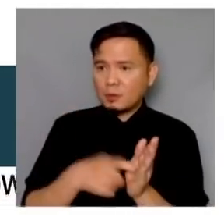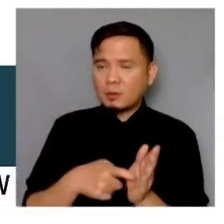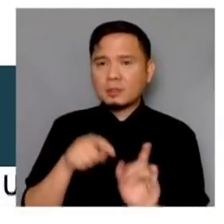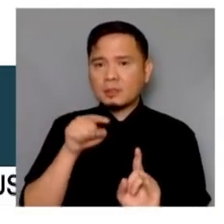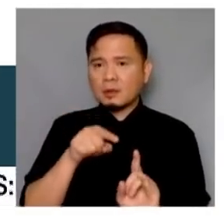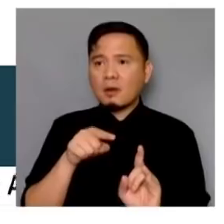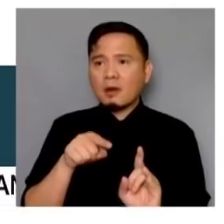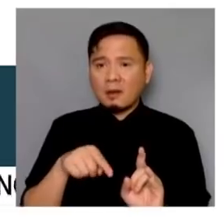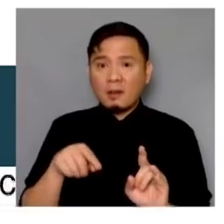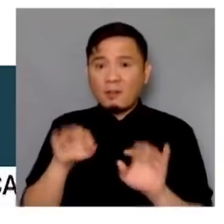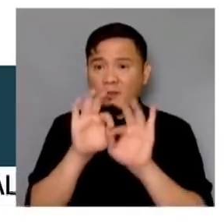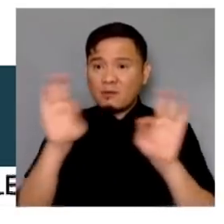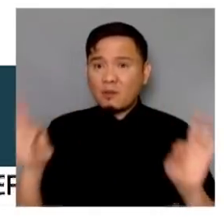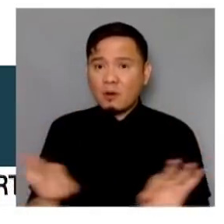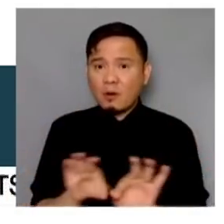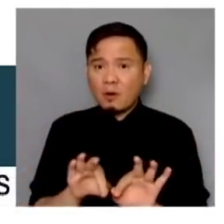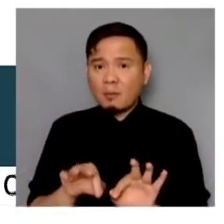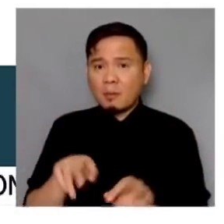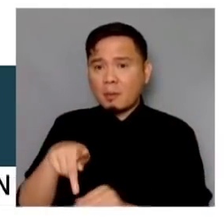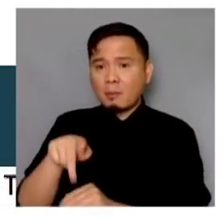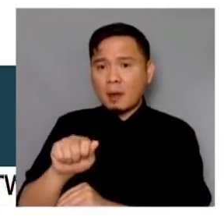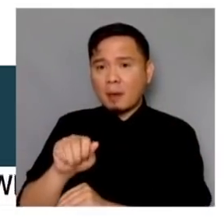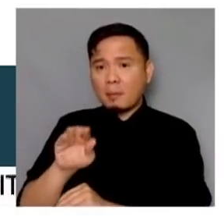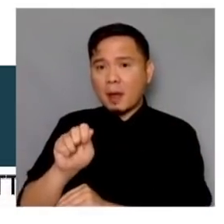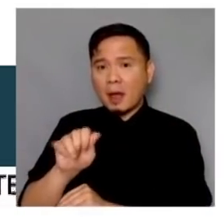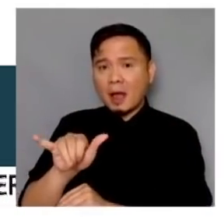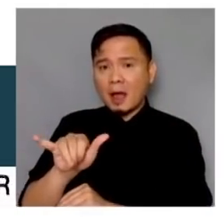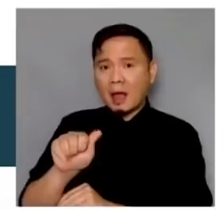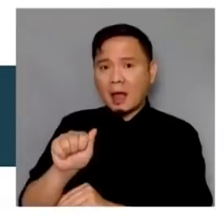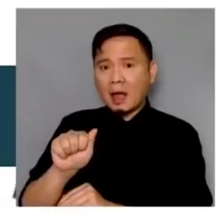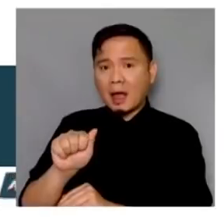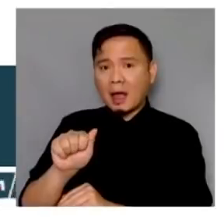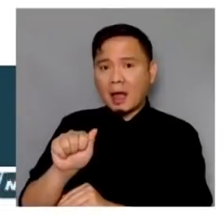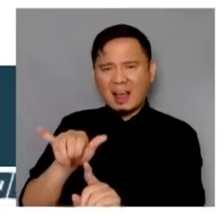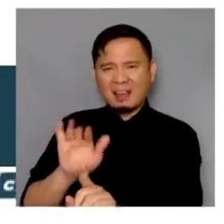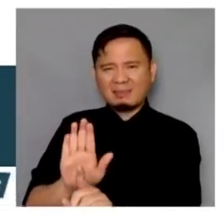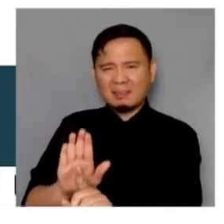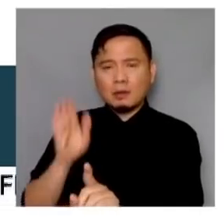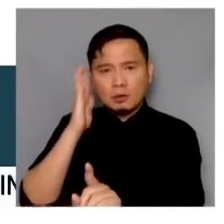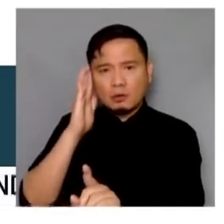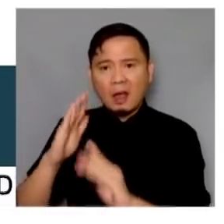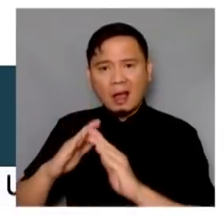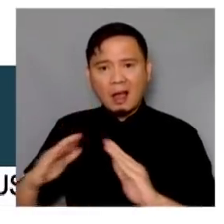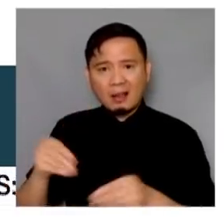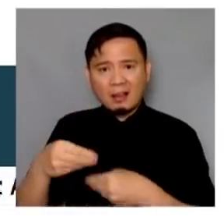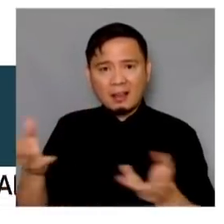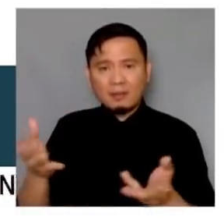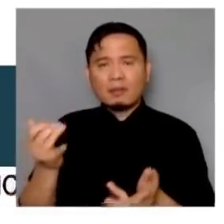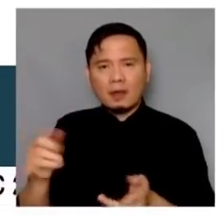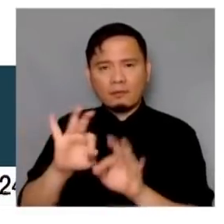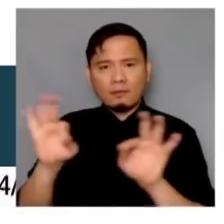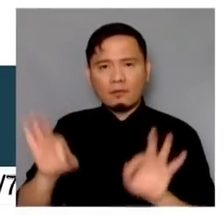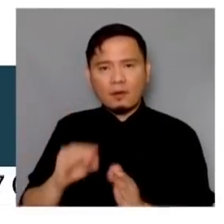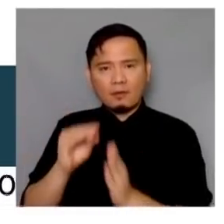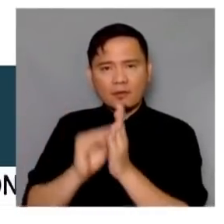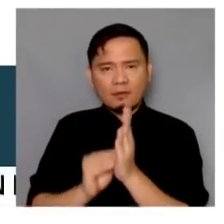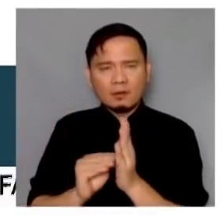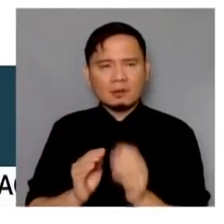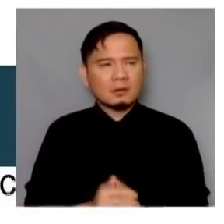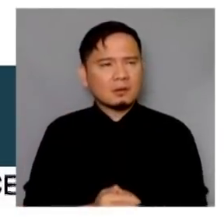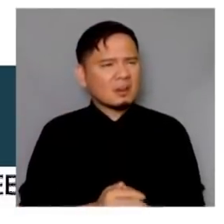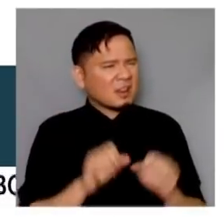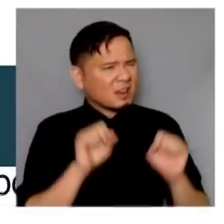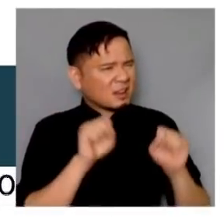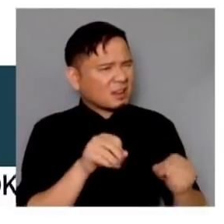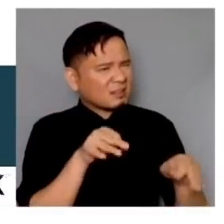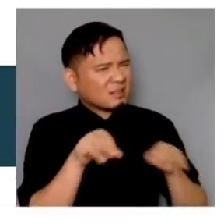forms and getting their IDs, their pabahay IDs. Tell us more about that. What are those pabahay IDs